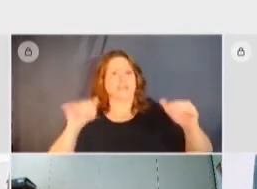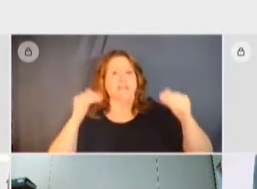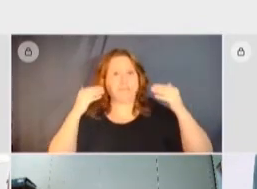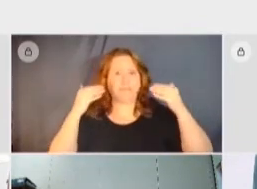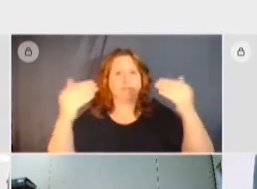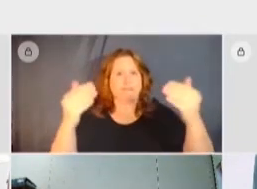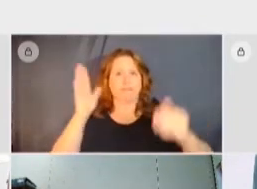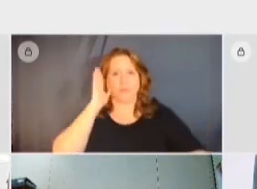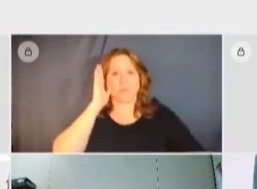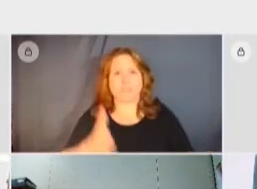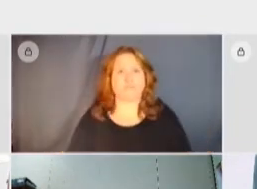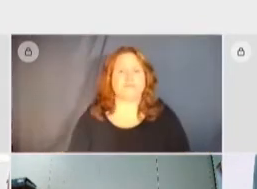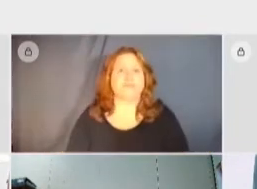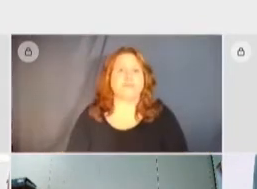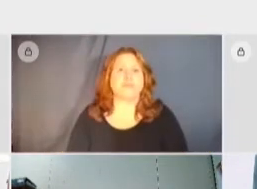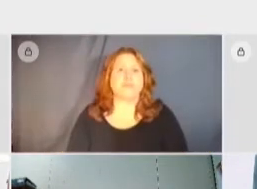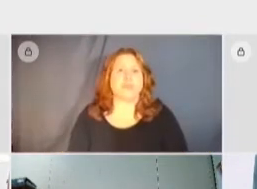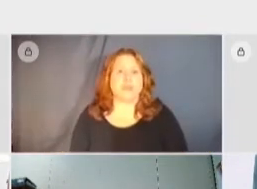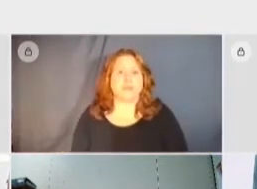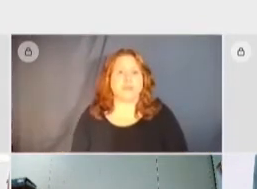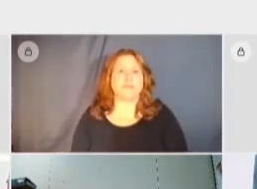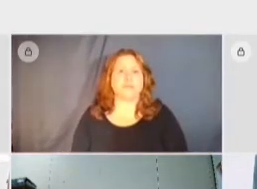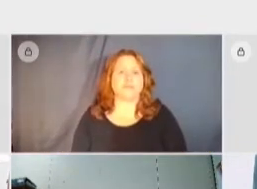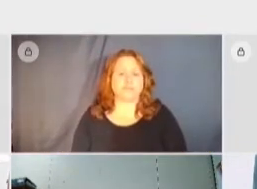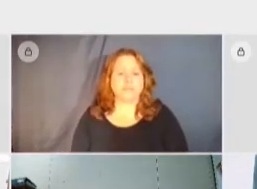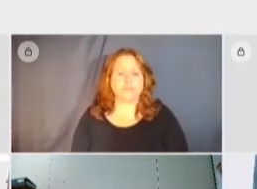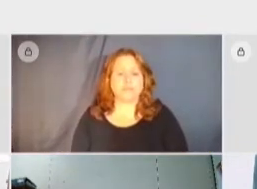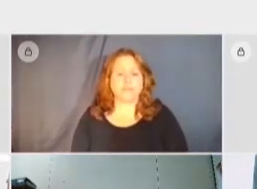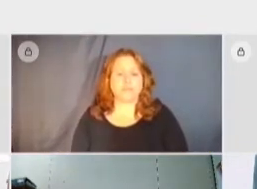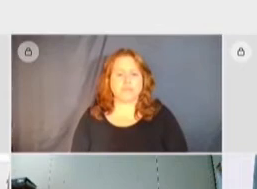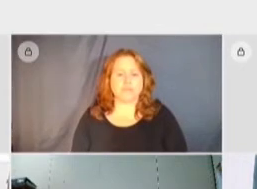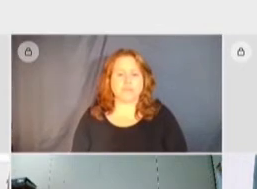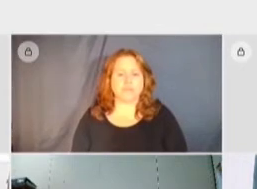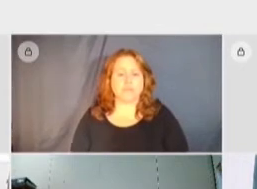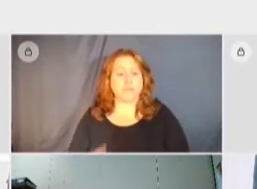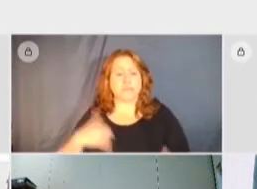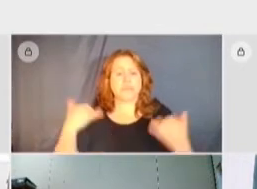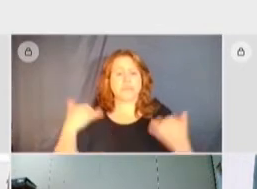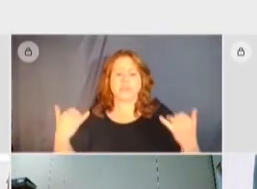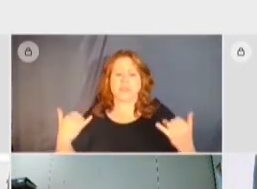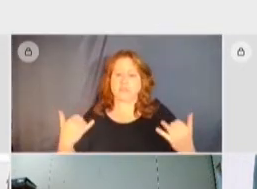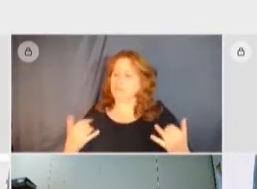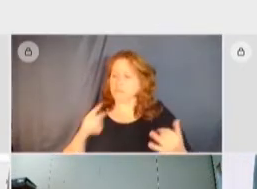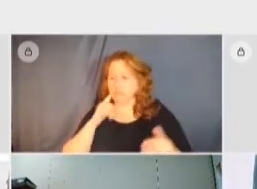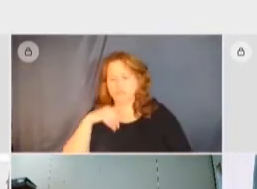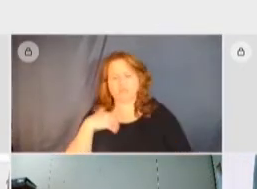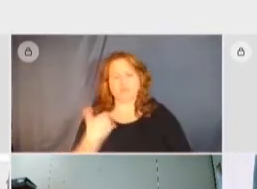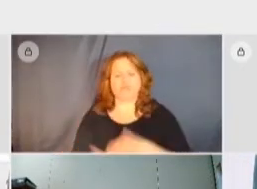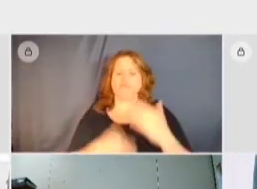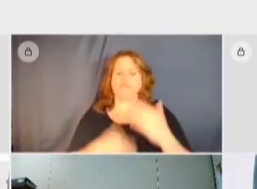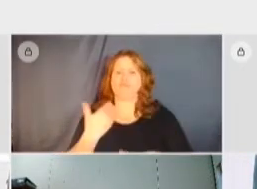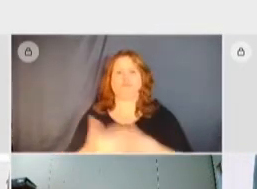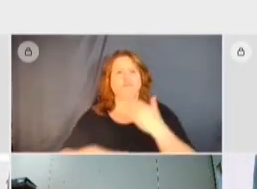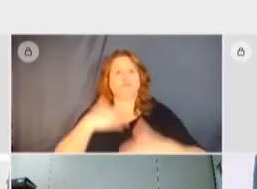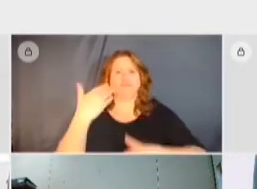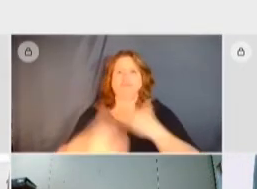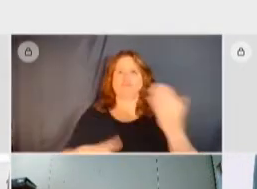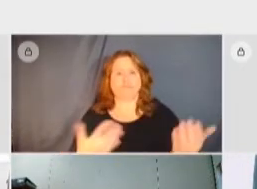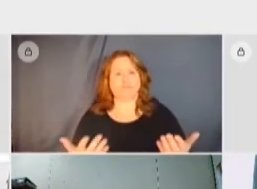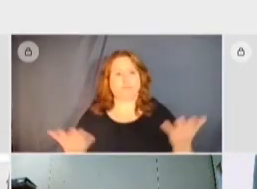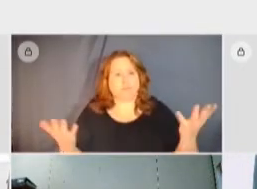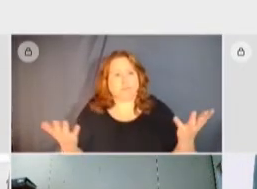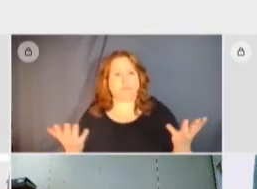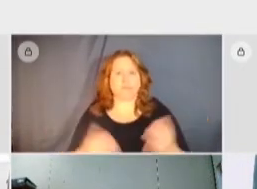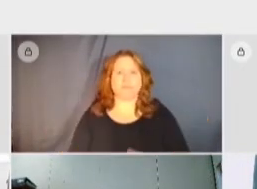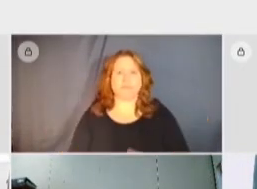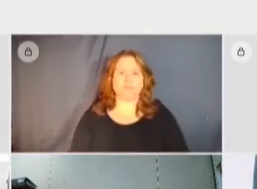With regard to these two new, the new programs, we will need to set forward, and I think we'll probably cover it